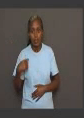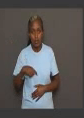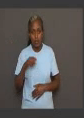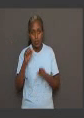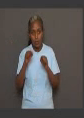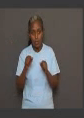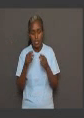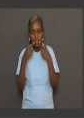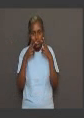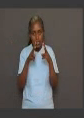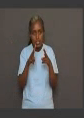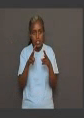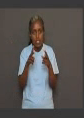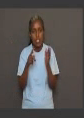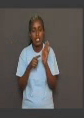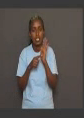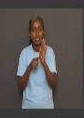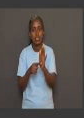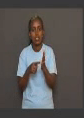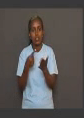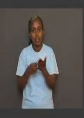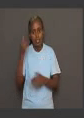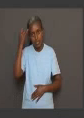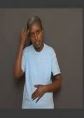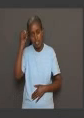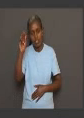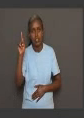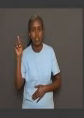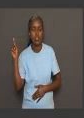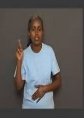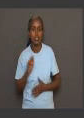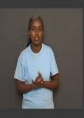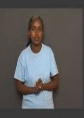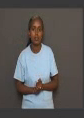We can see an illustration of this idea here.